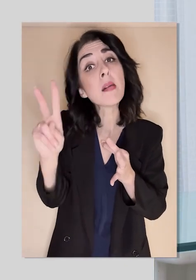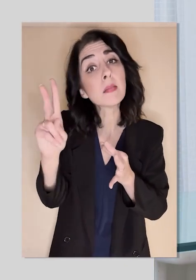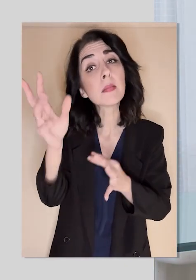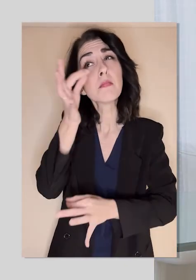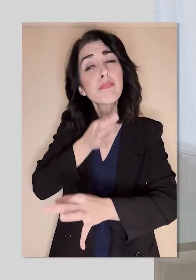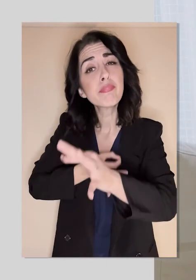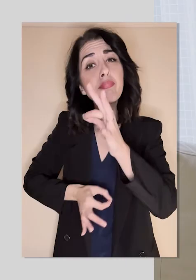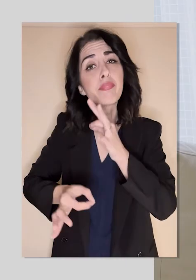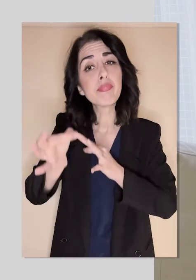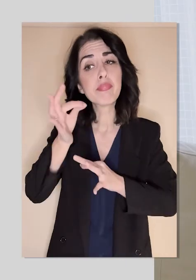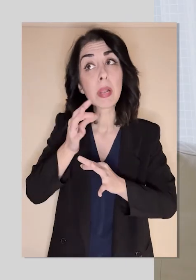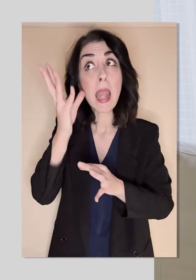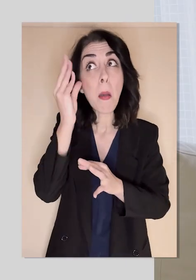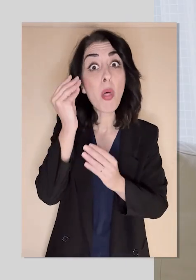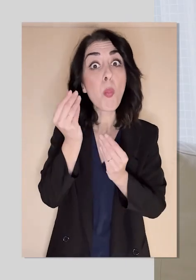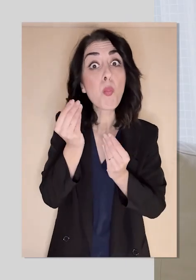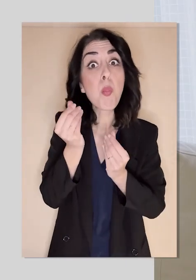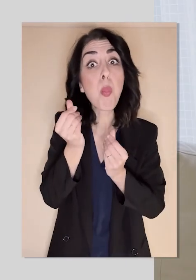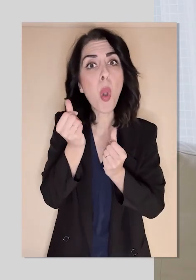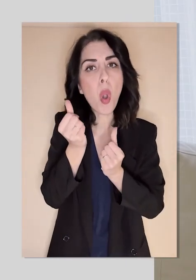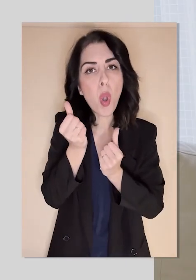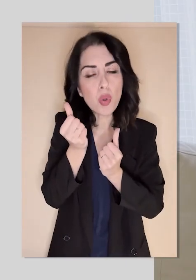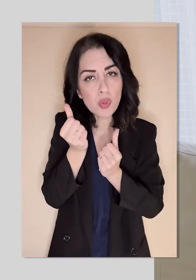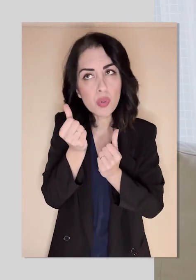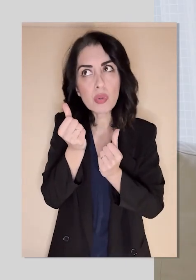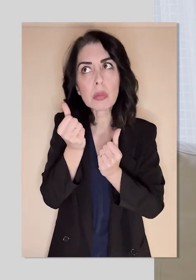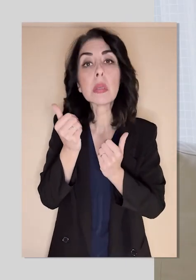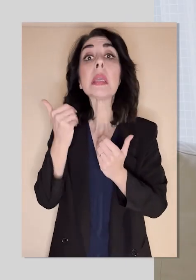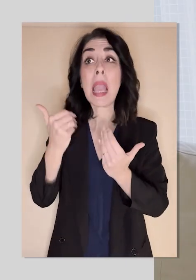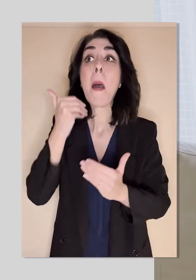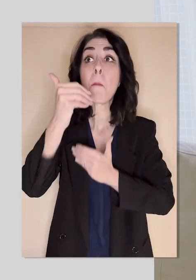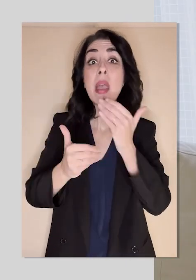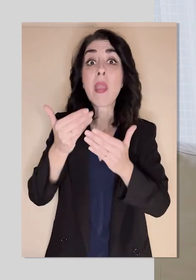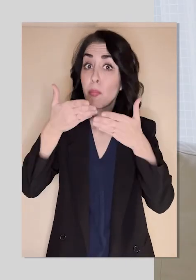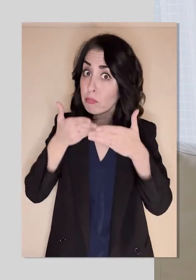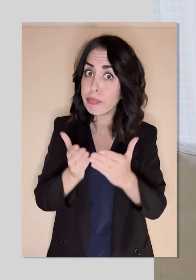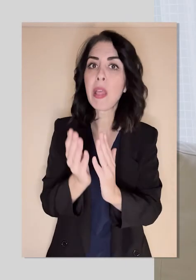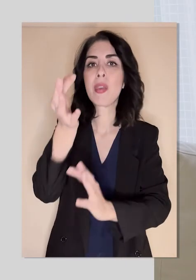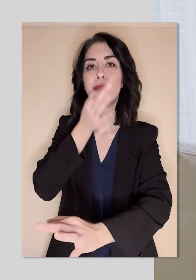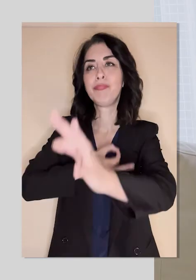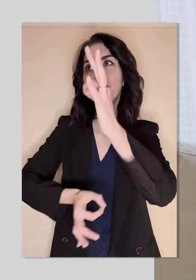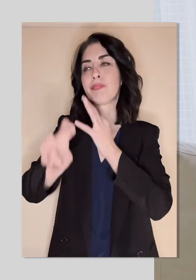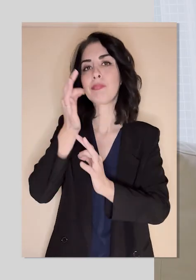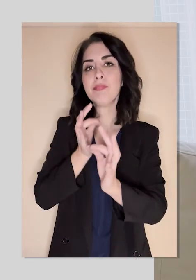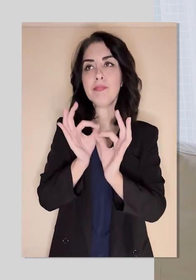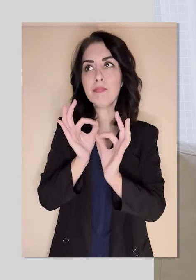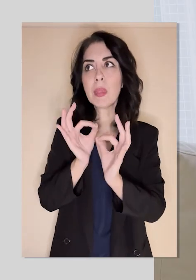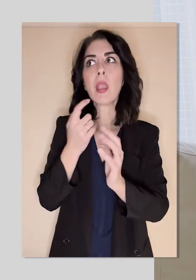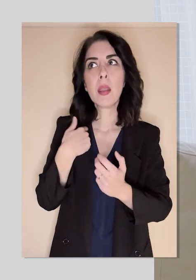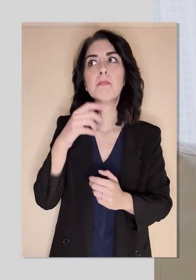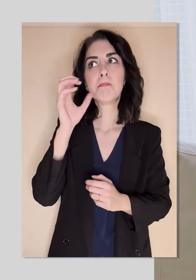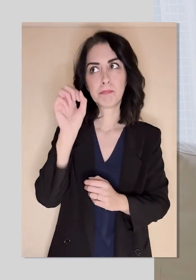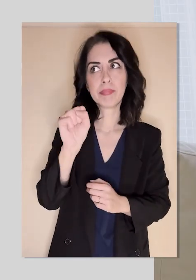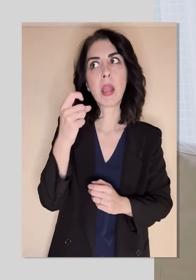her migraine was like or is like, and then the same history from the patient, and if it was different, but they